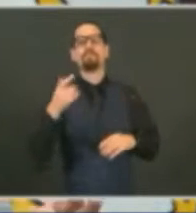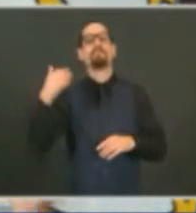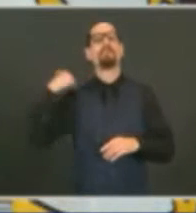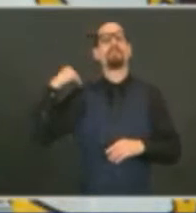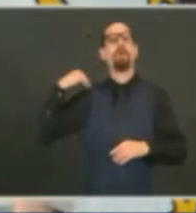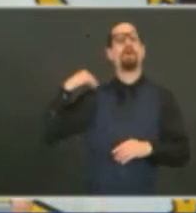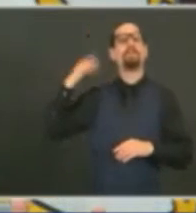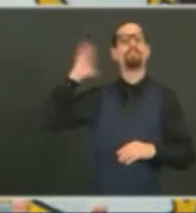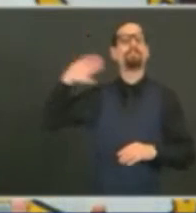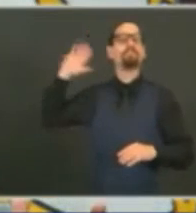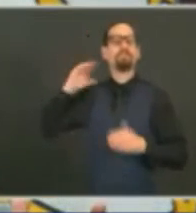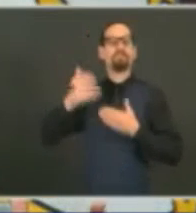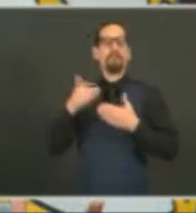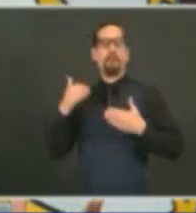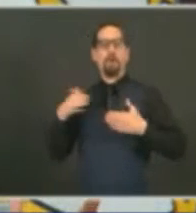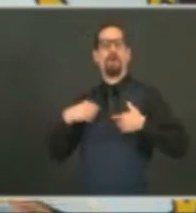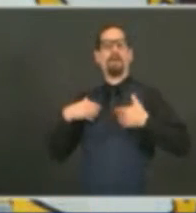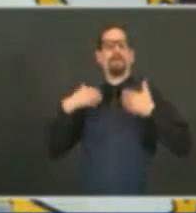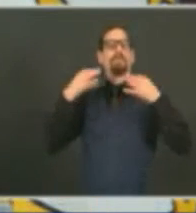a single dose.